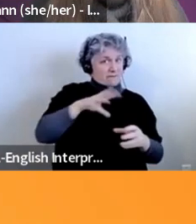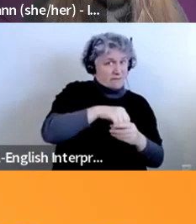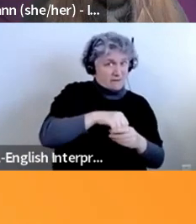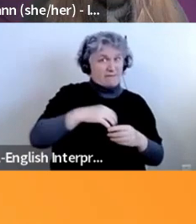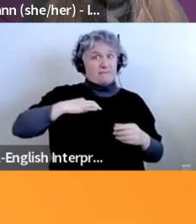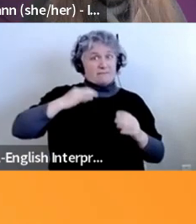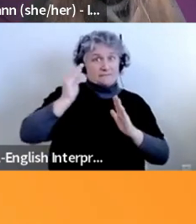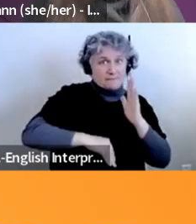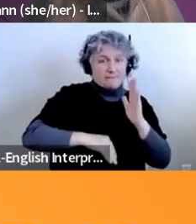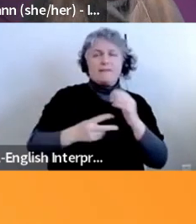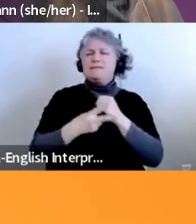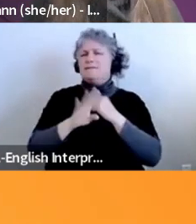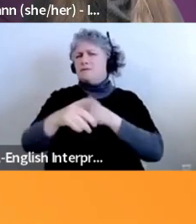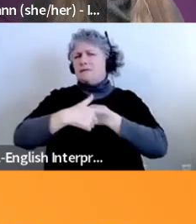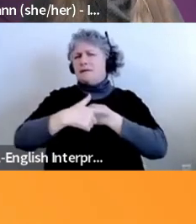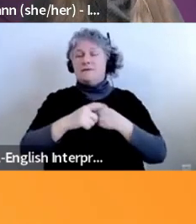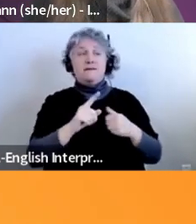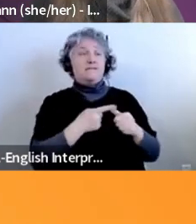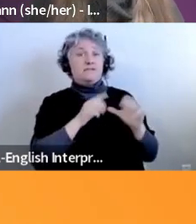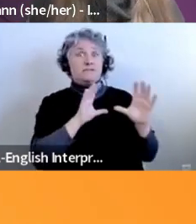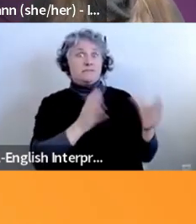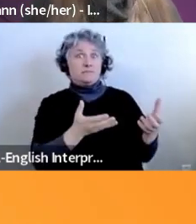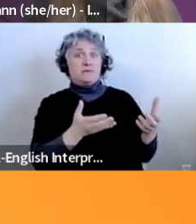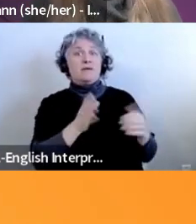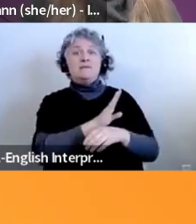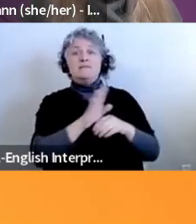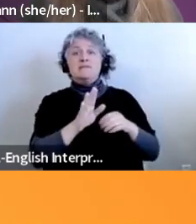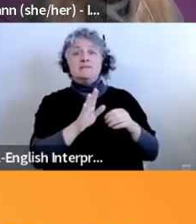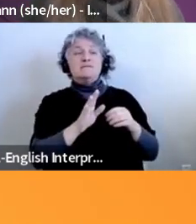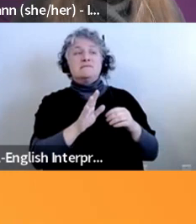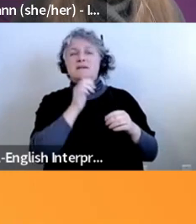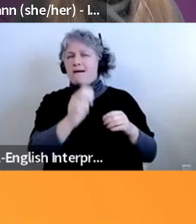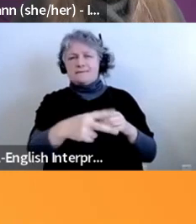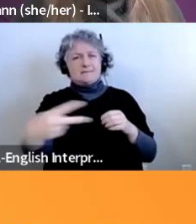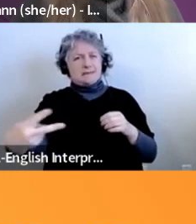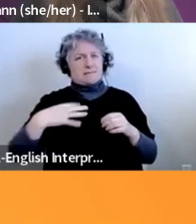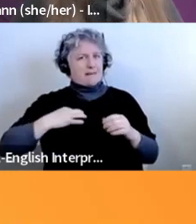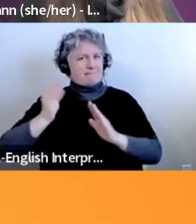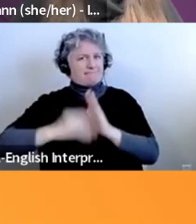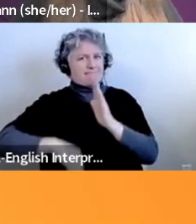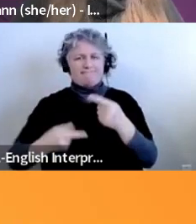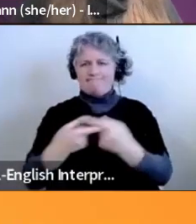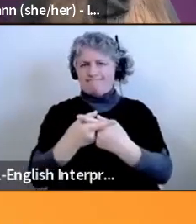of your time, cohort 1 participants, those businesses are not eligible for cohort 2.